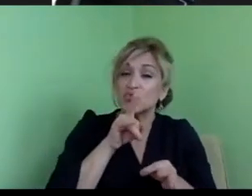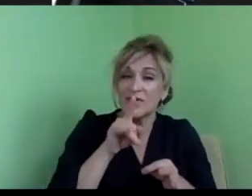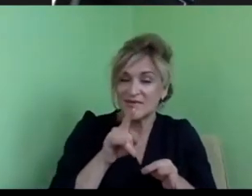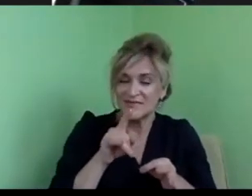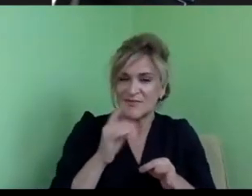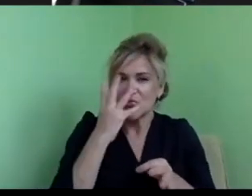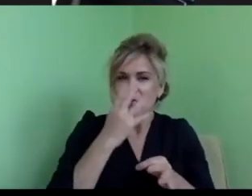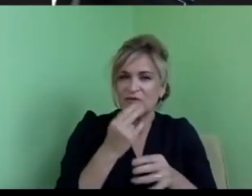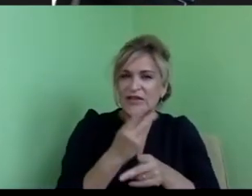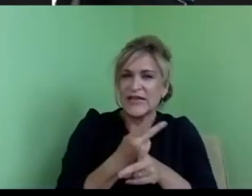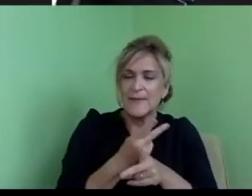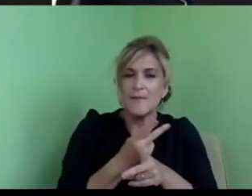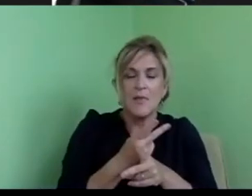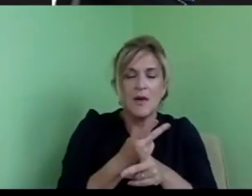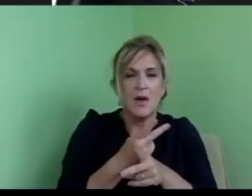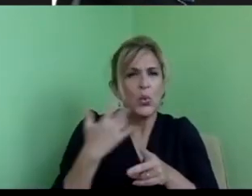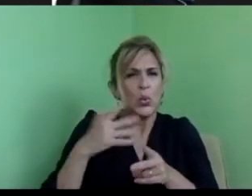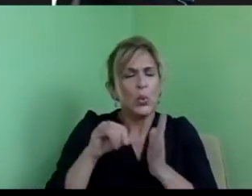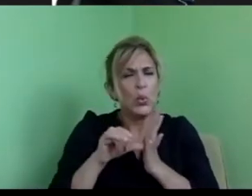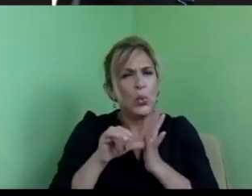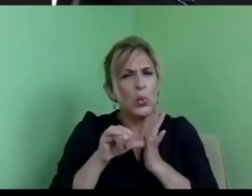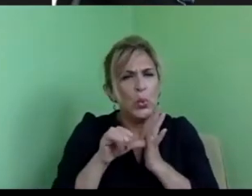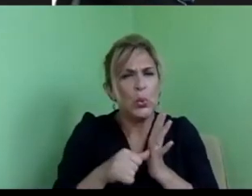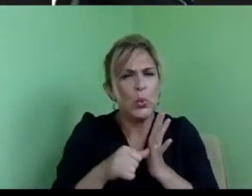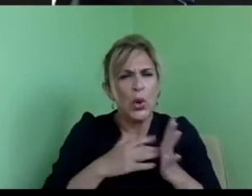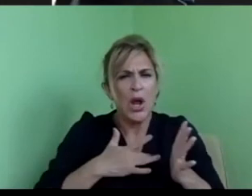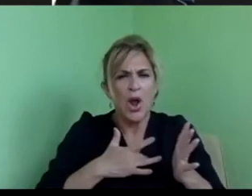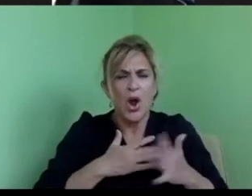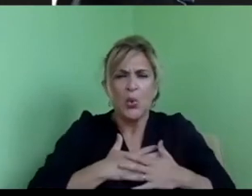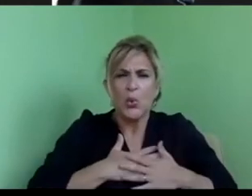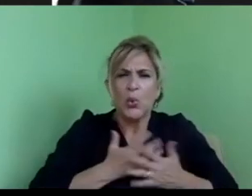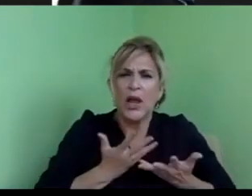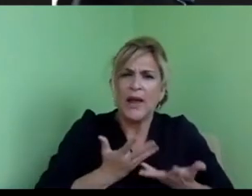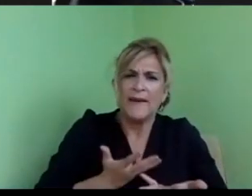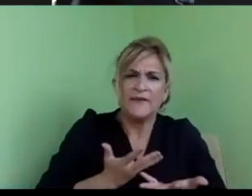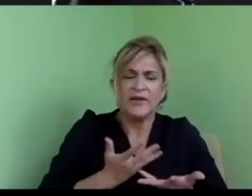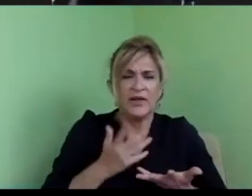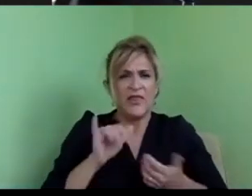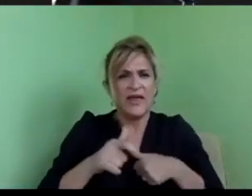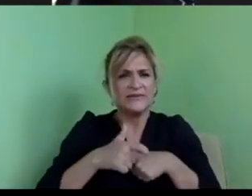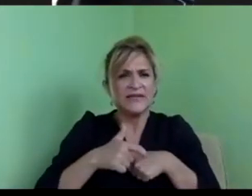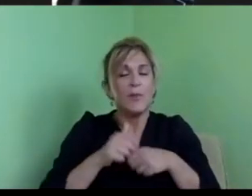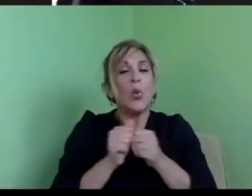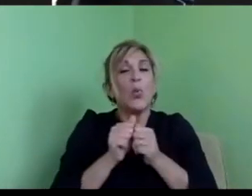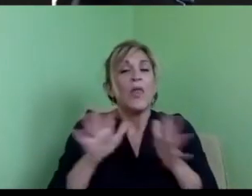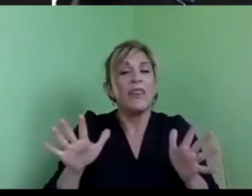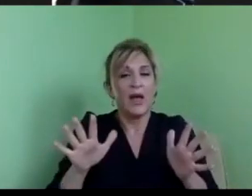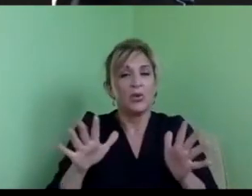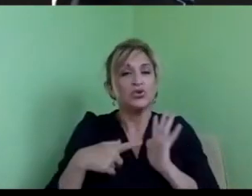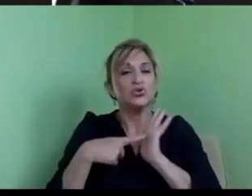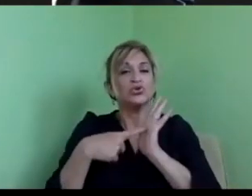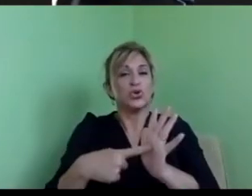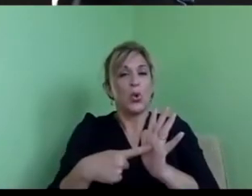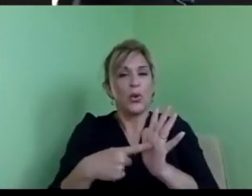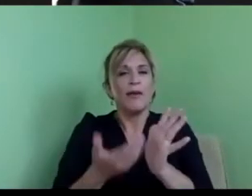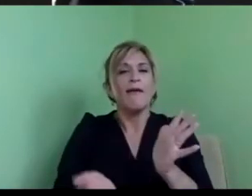keeping the heaviness of the moment without having to show and re-victimize the